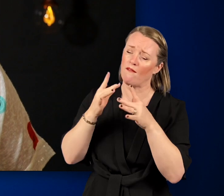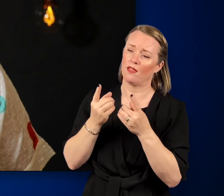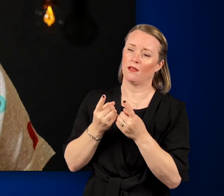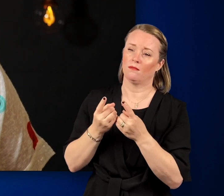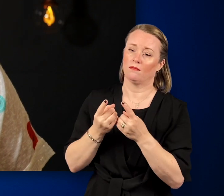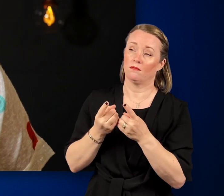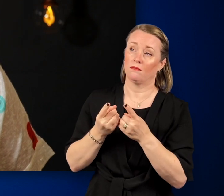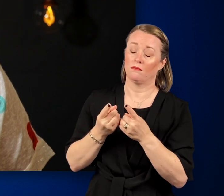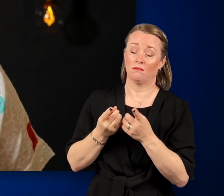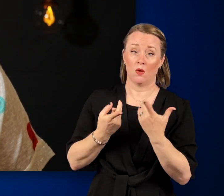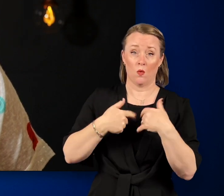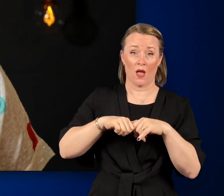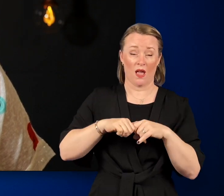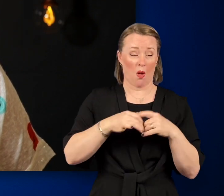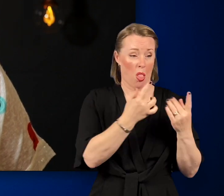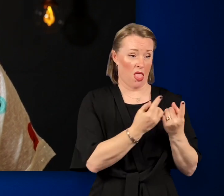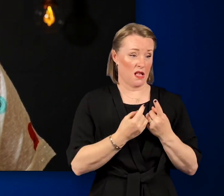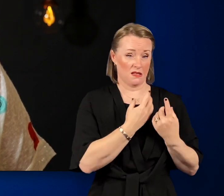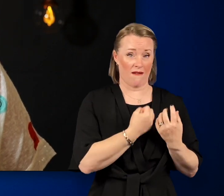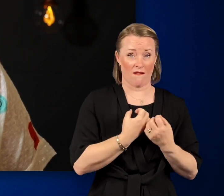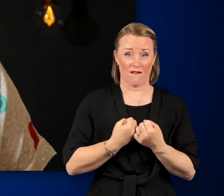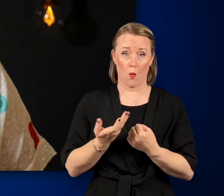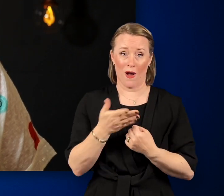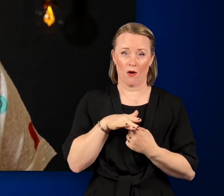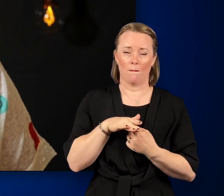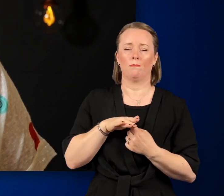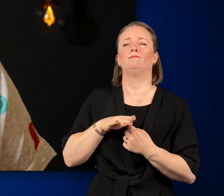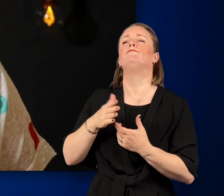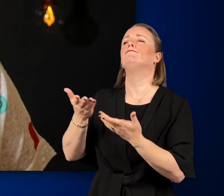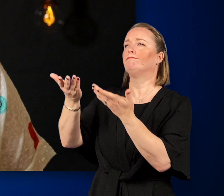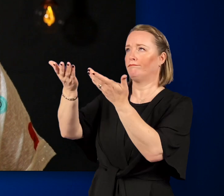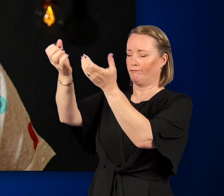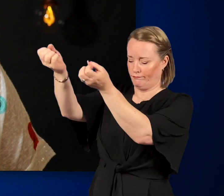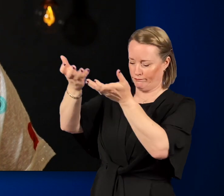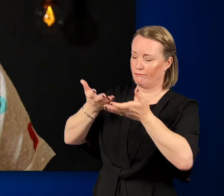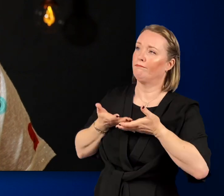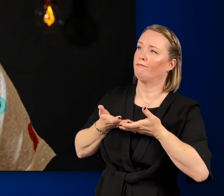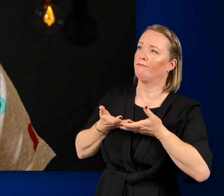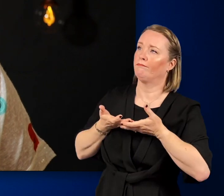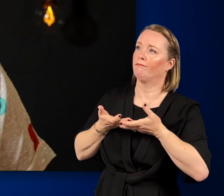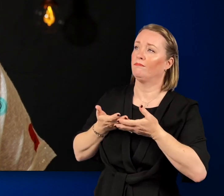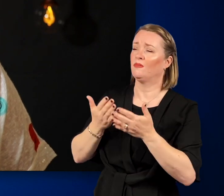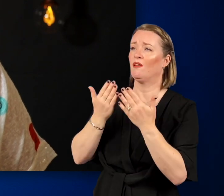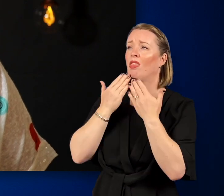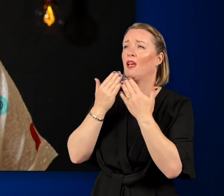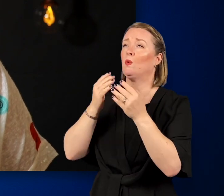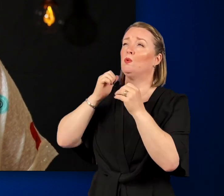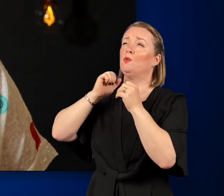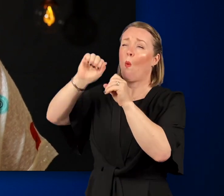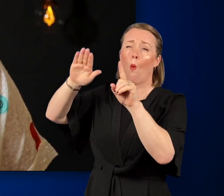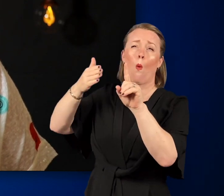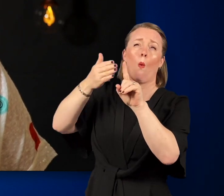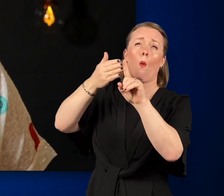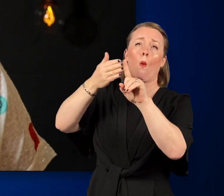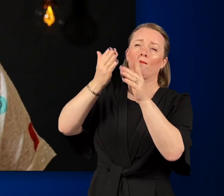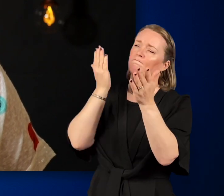nothing that you have not given us. We thank you that your will is sovereign